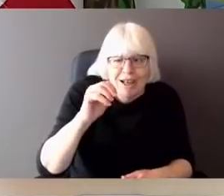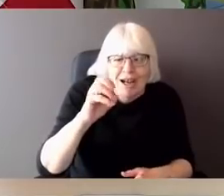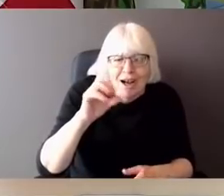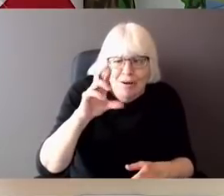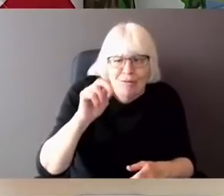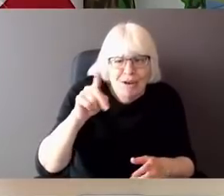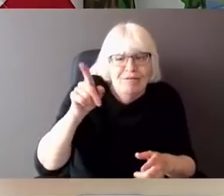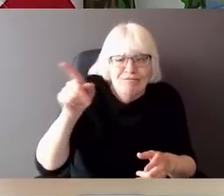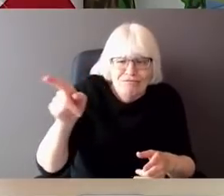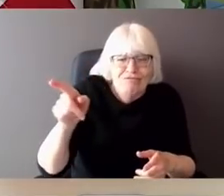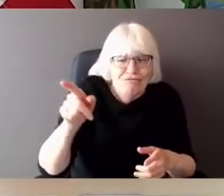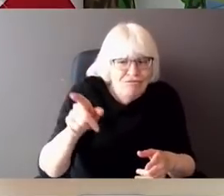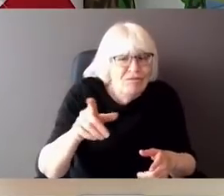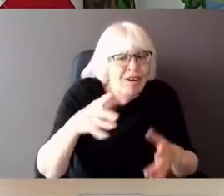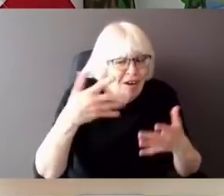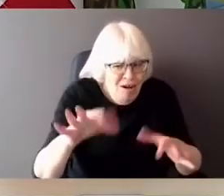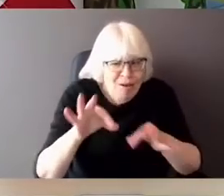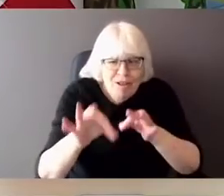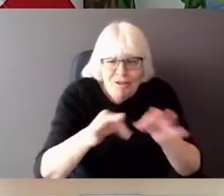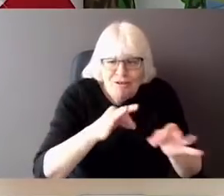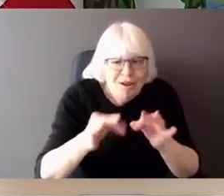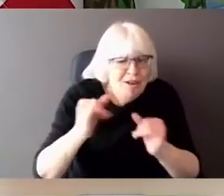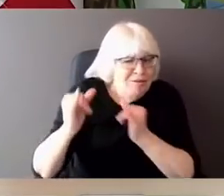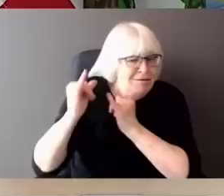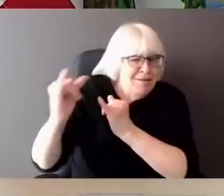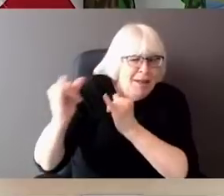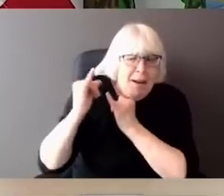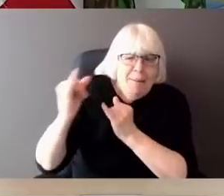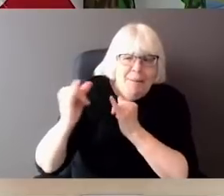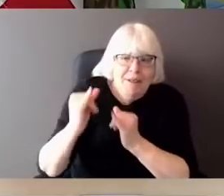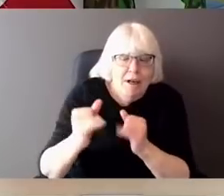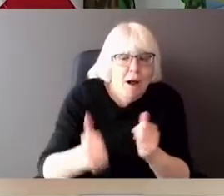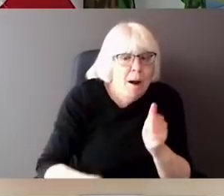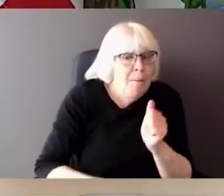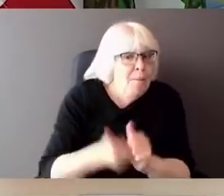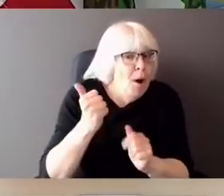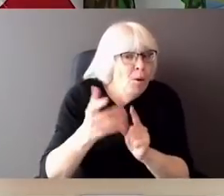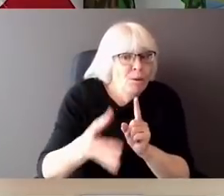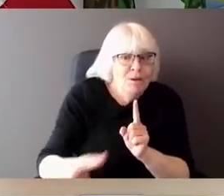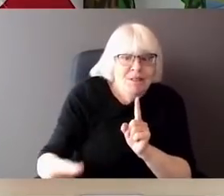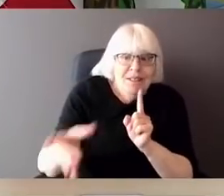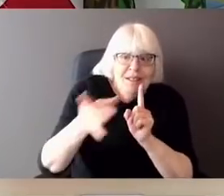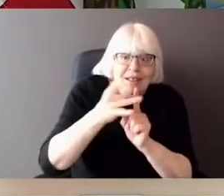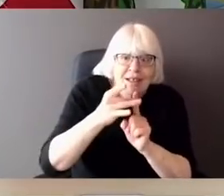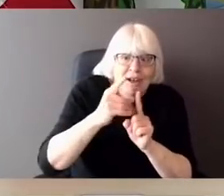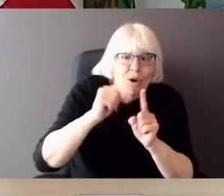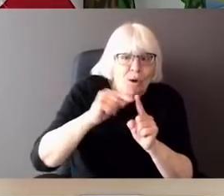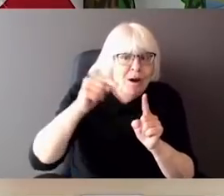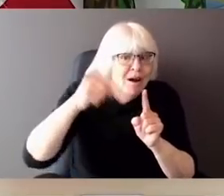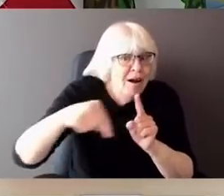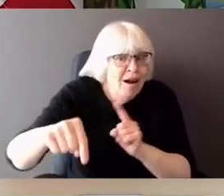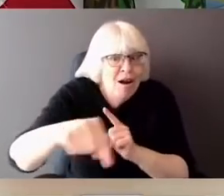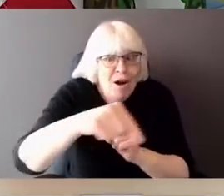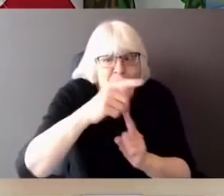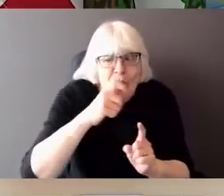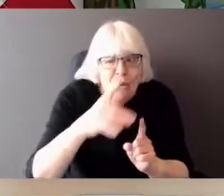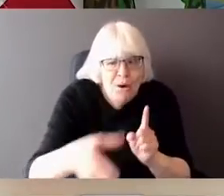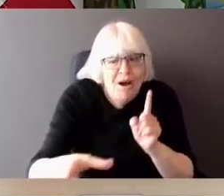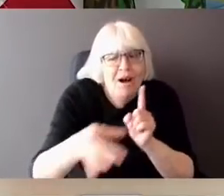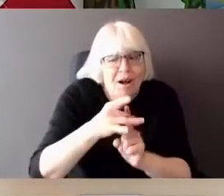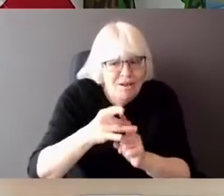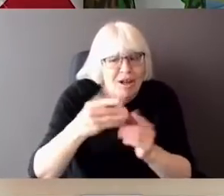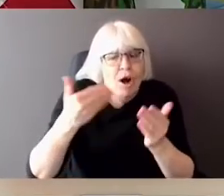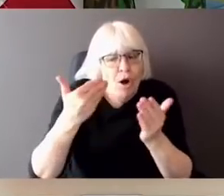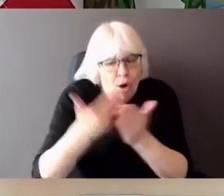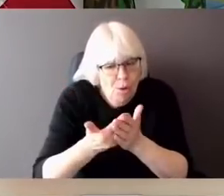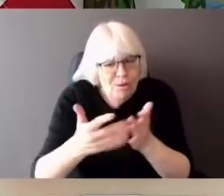of our cases continue to be close contacts of COVID positive individuals,